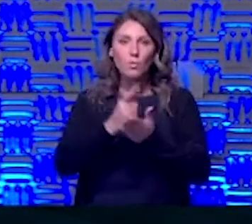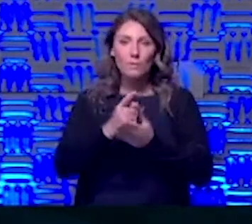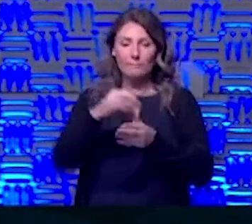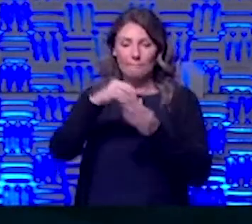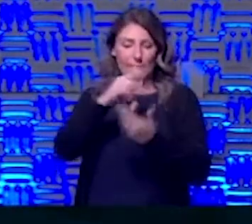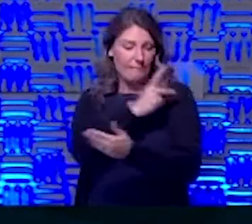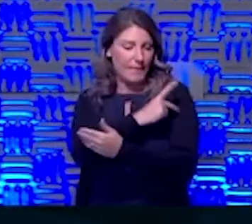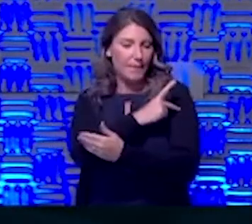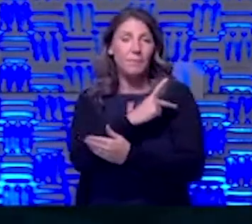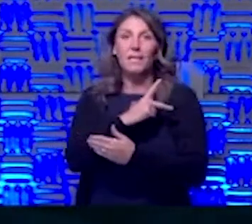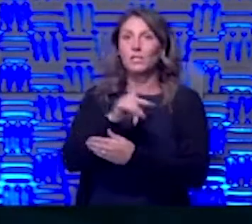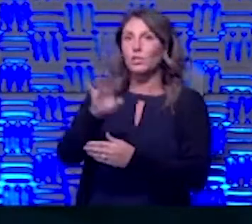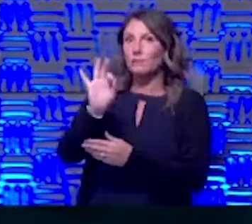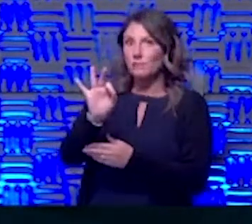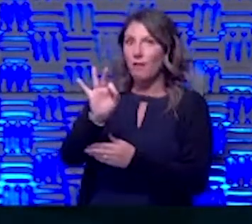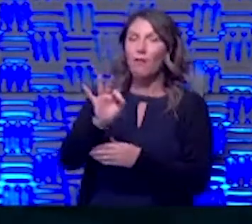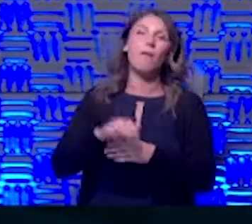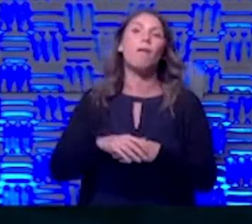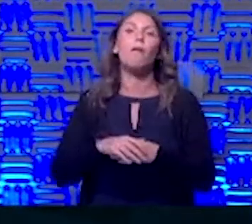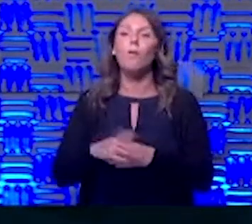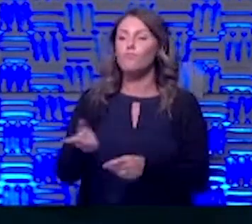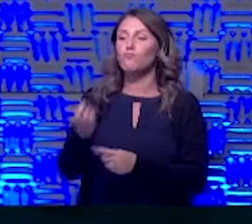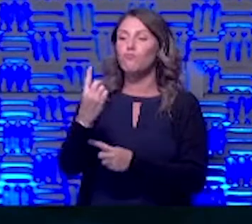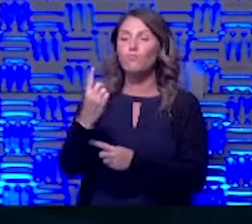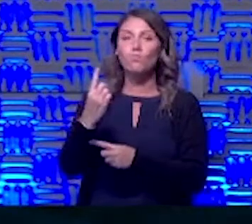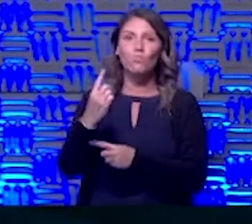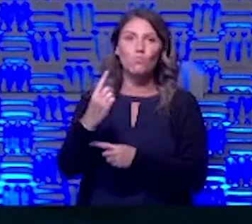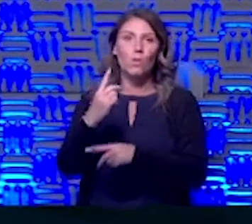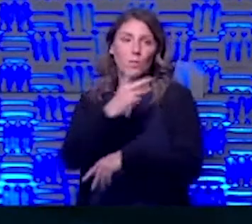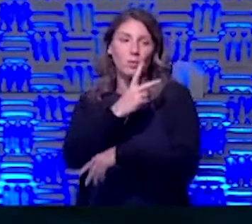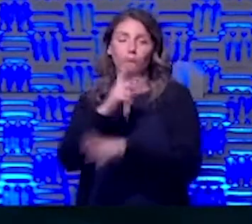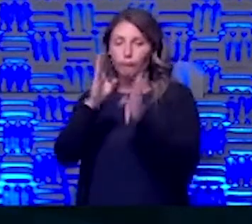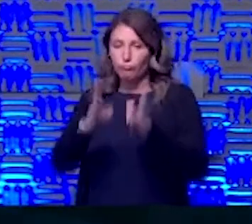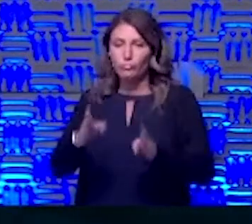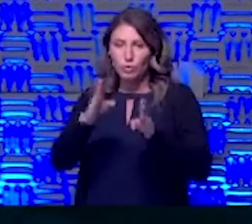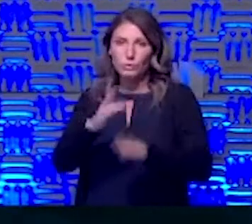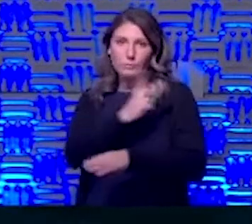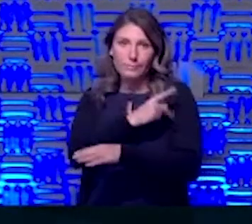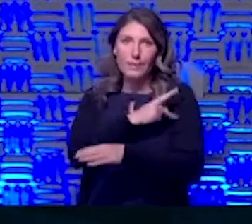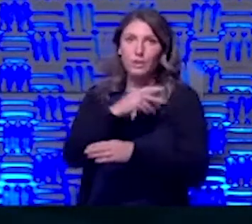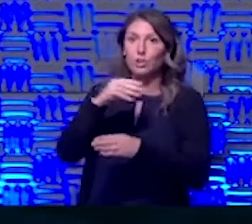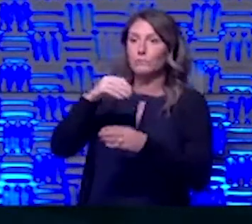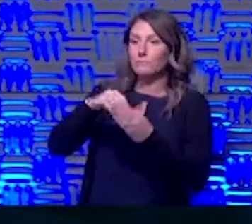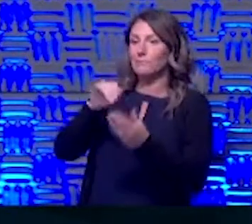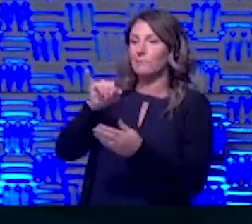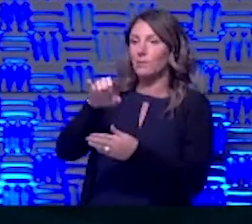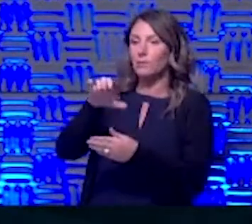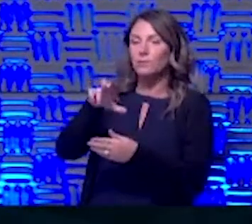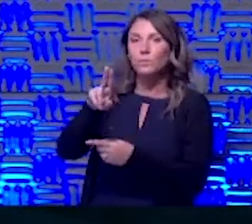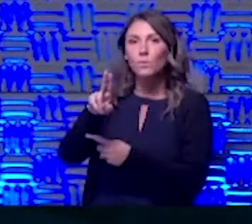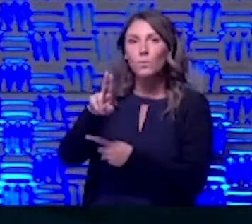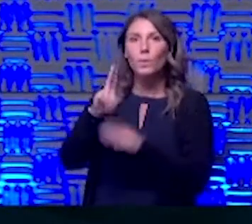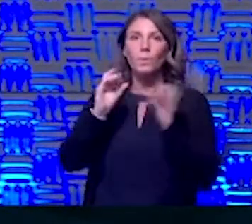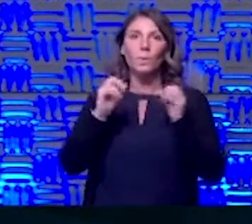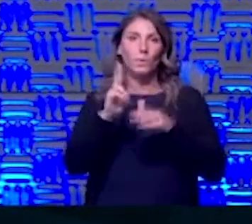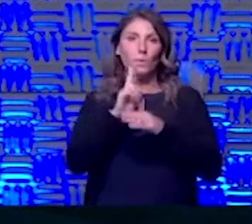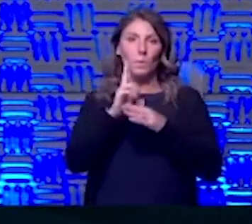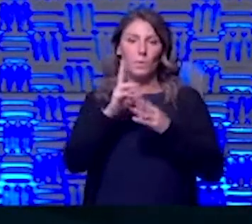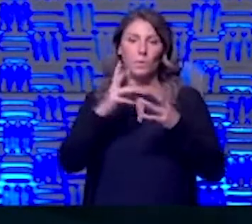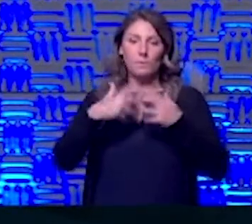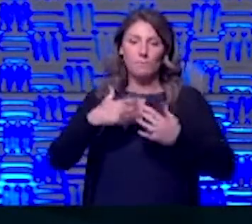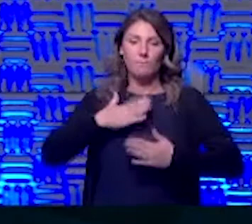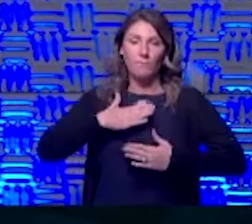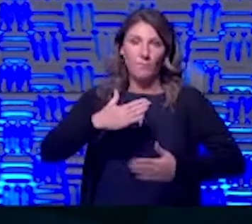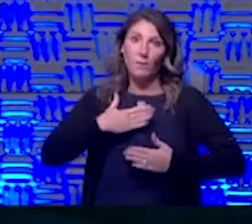are at 9. We only have 1 person in the ICU. We don't have anybody on a ventilator. So we feel fairly